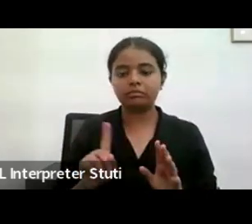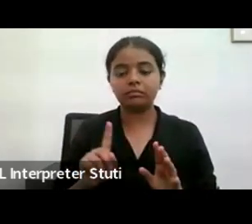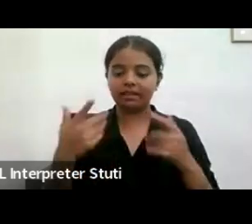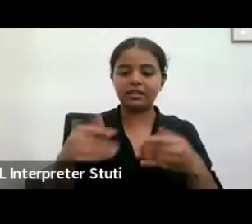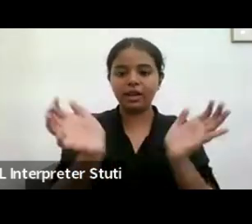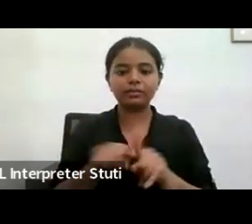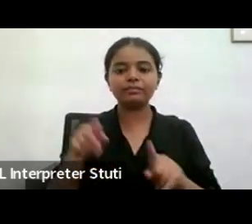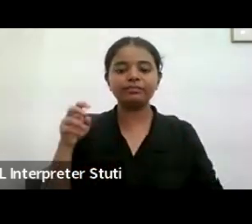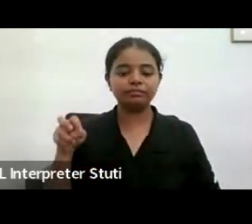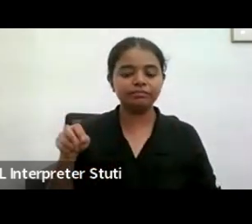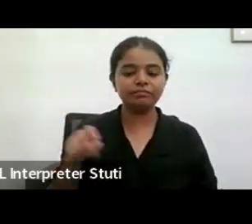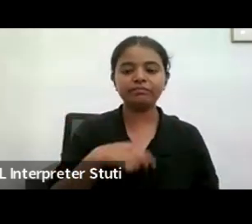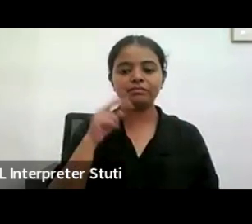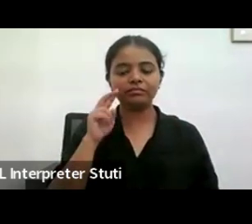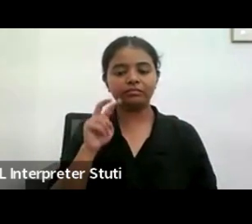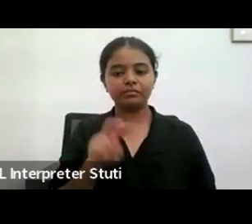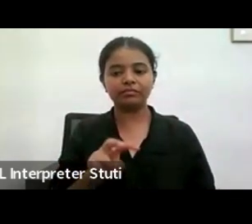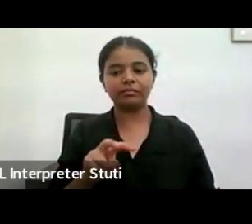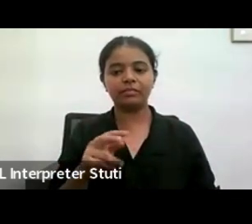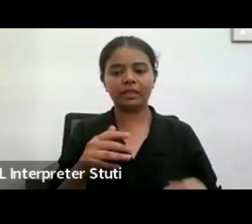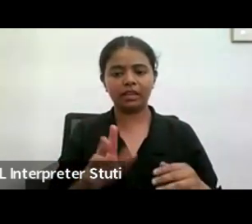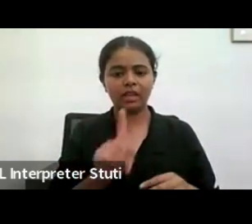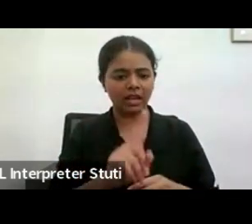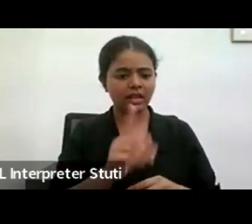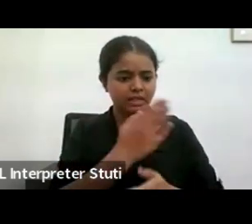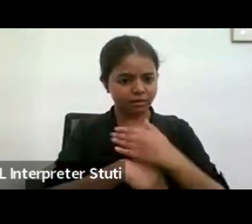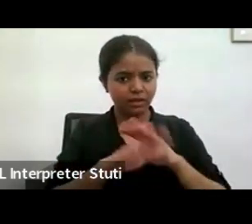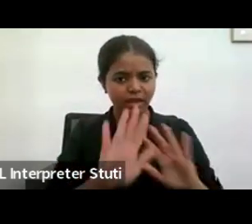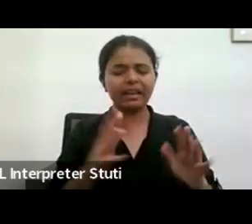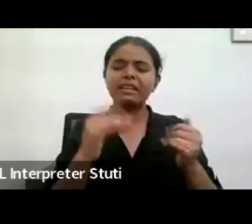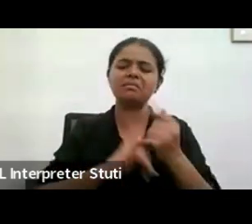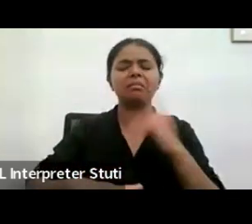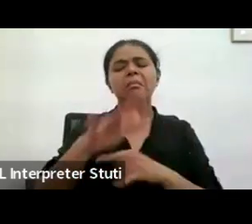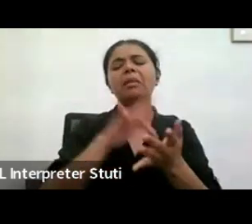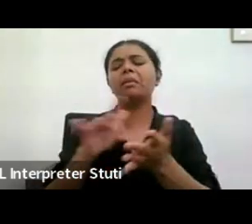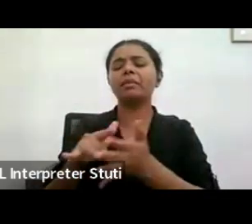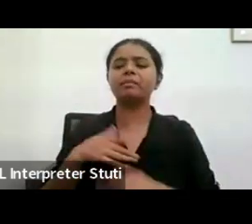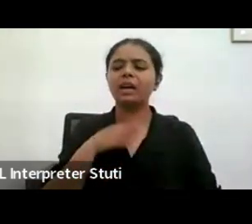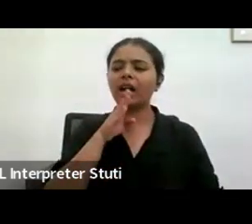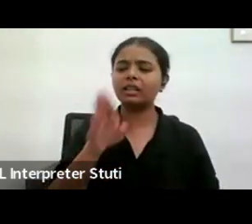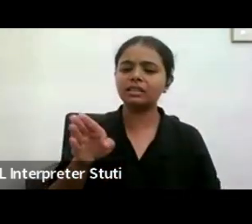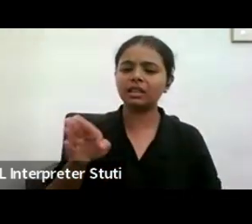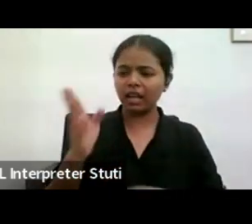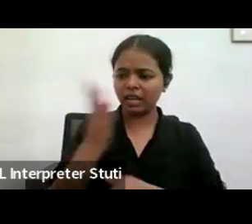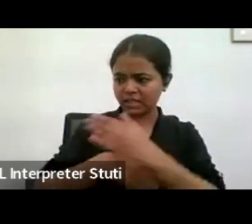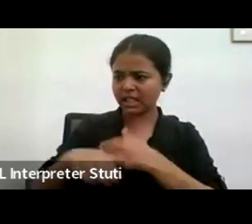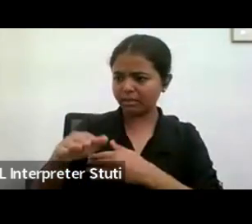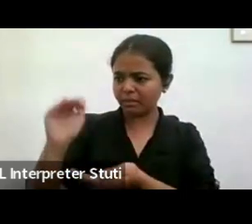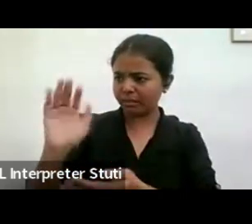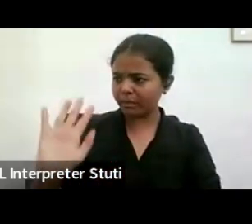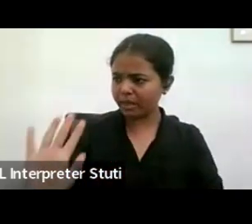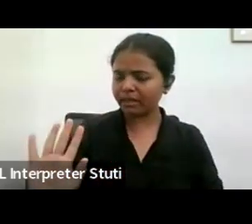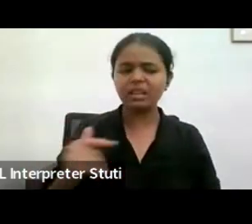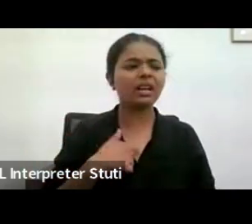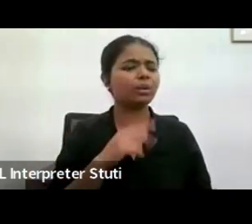into a community today and ask, is there a child with disability? You will probably get an answer saying, yahan to koi nahi, there is